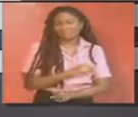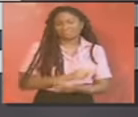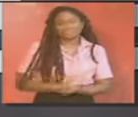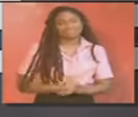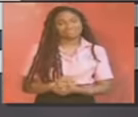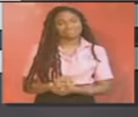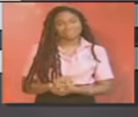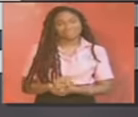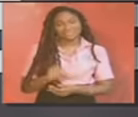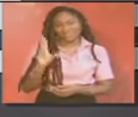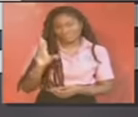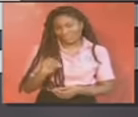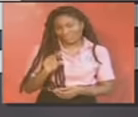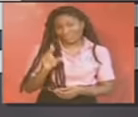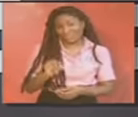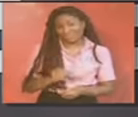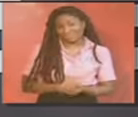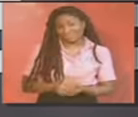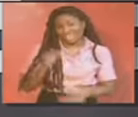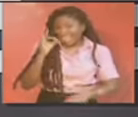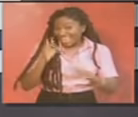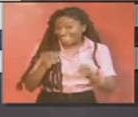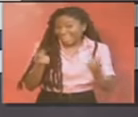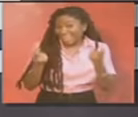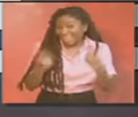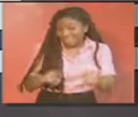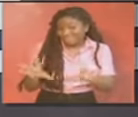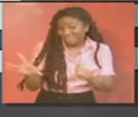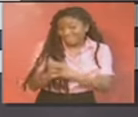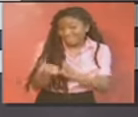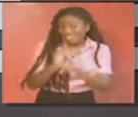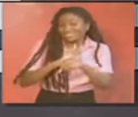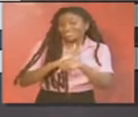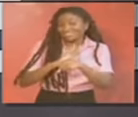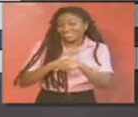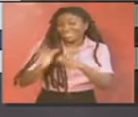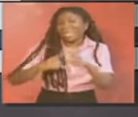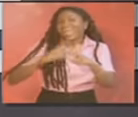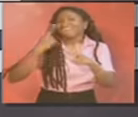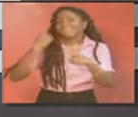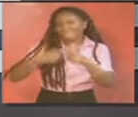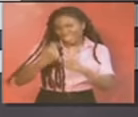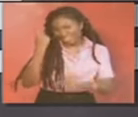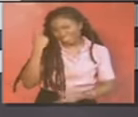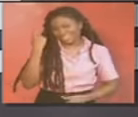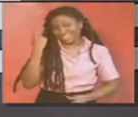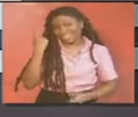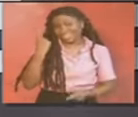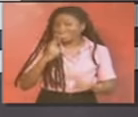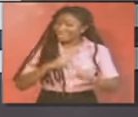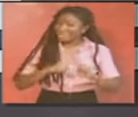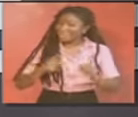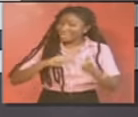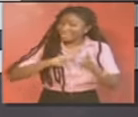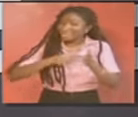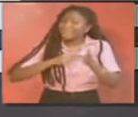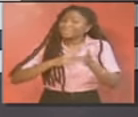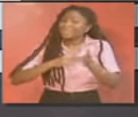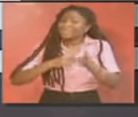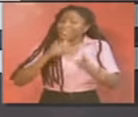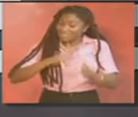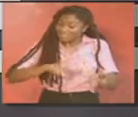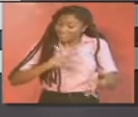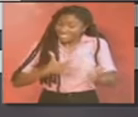Experience gives us 20/20 vision. However, it sometimes comes at a cost. 1 year